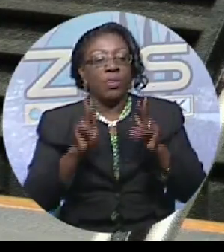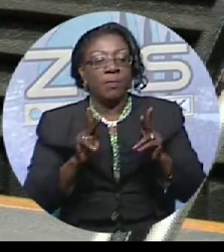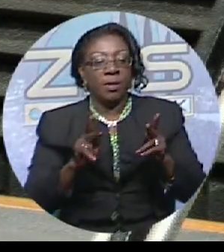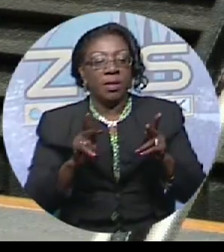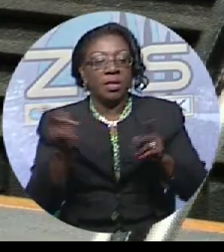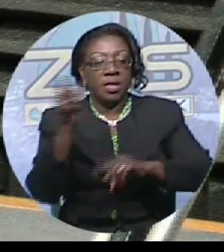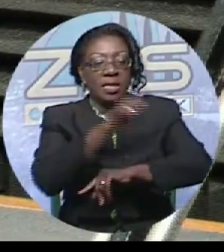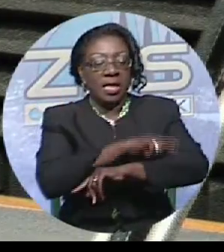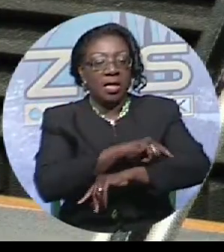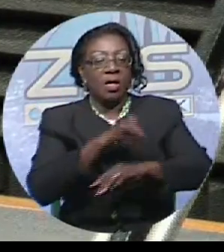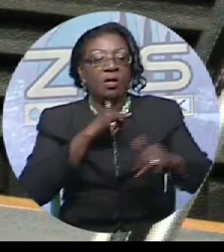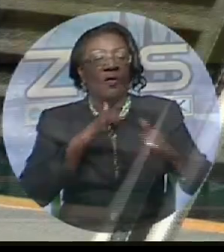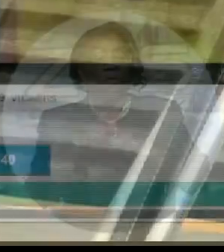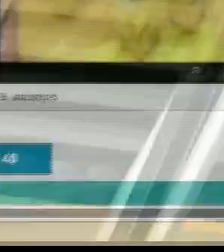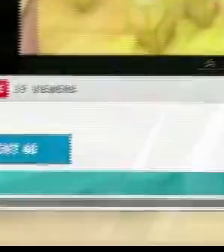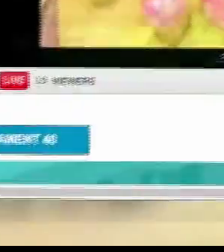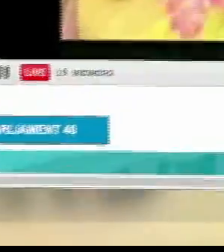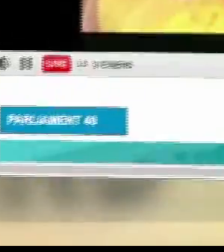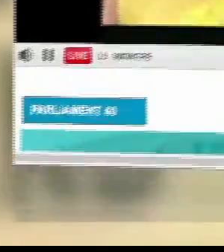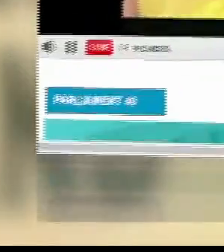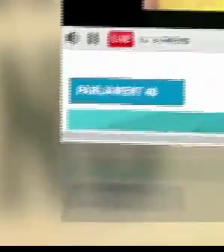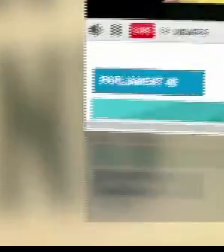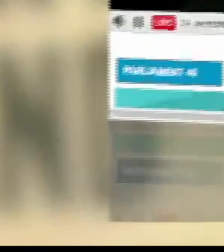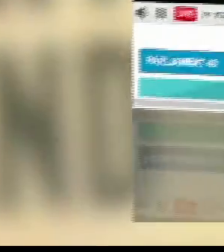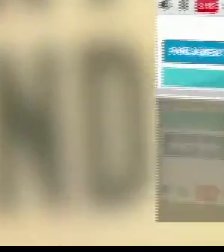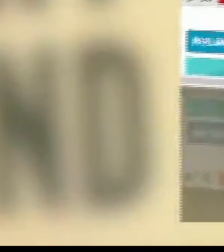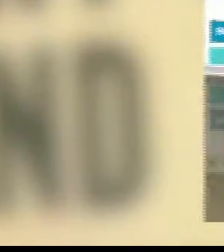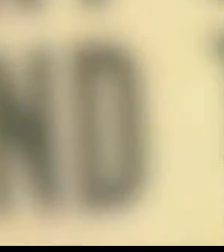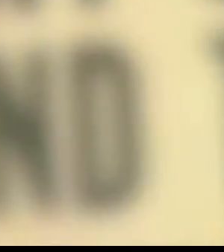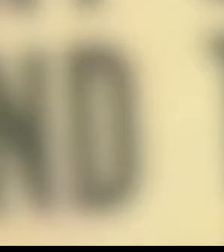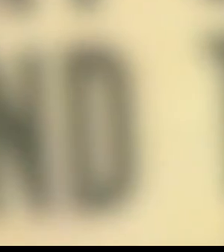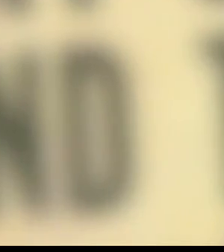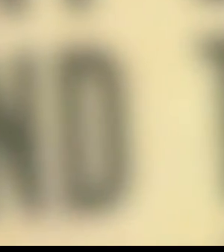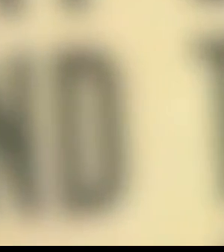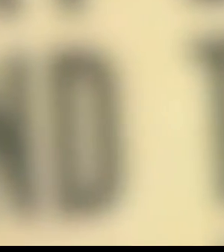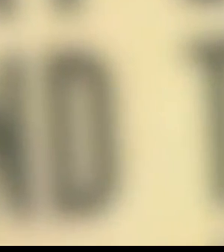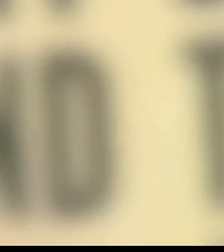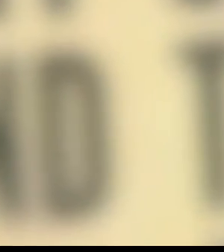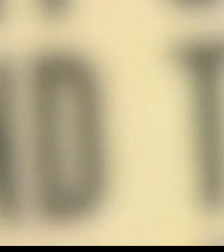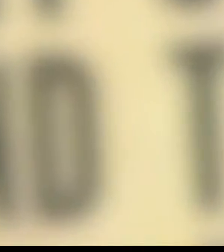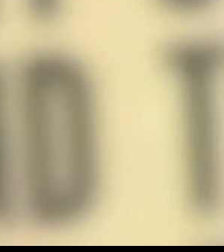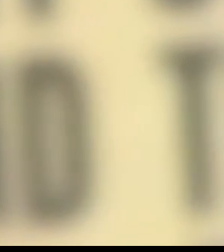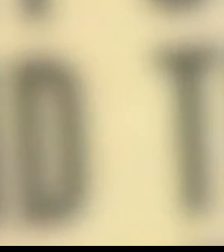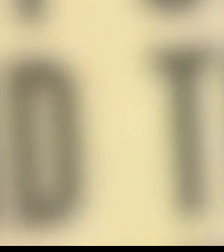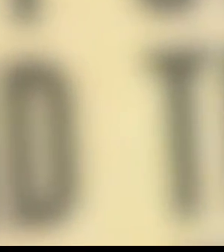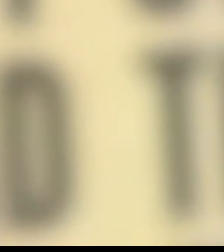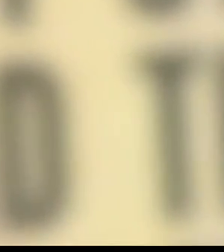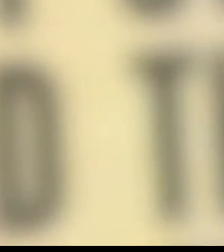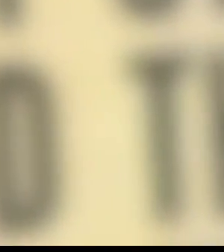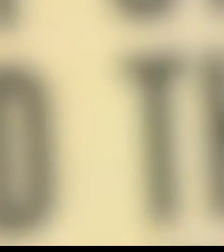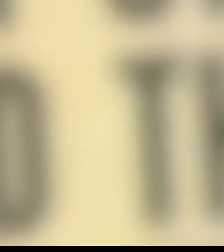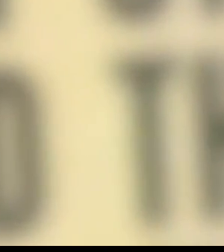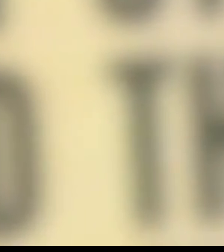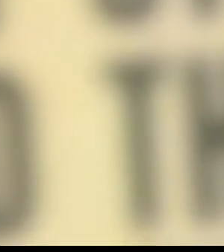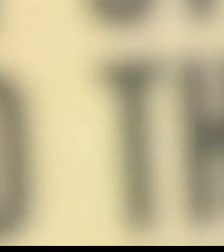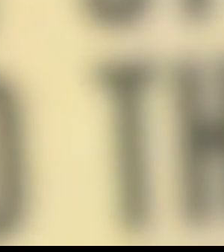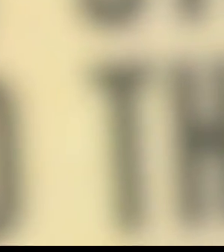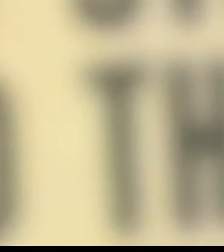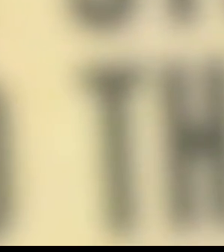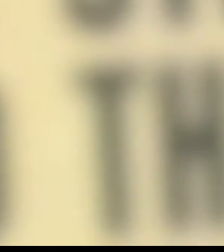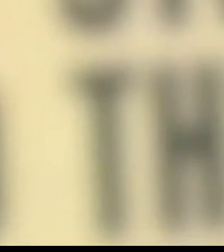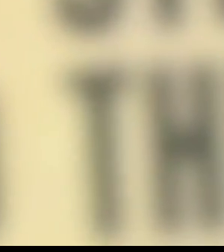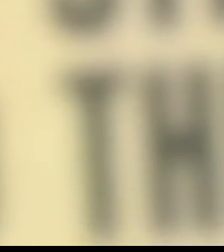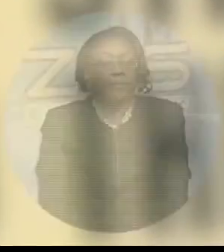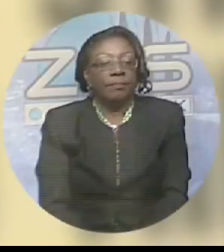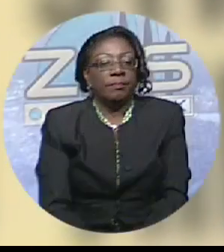for what they want. It's time now for our weekly poll presented by Paradise Games, and we want to